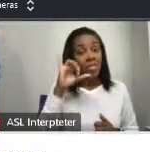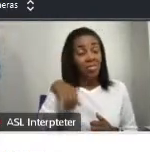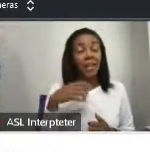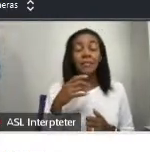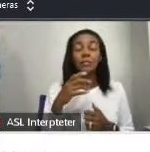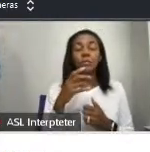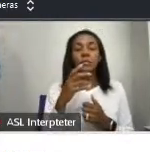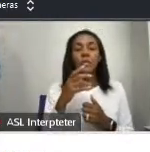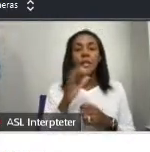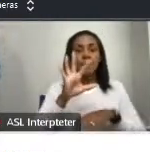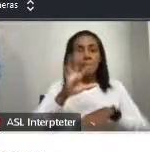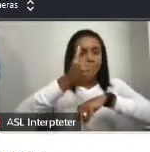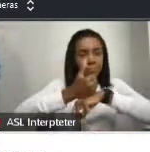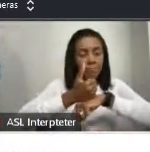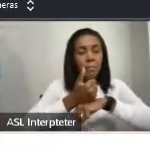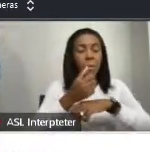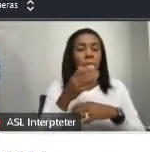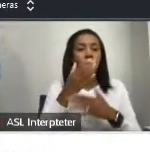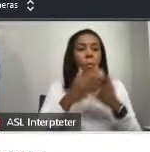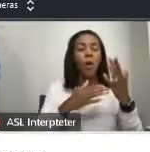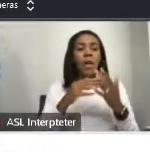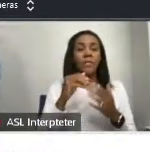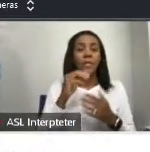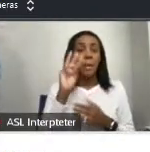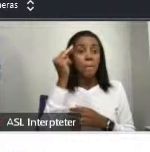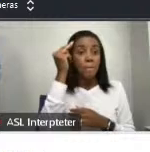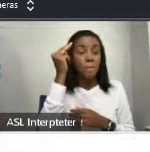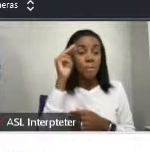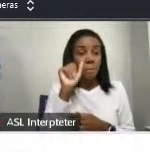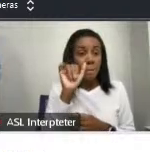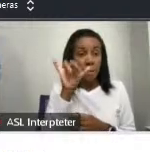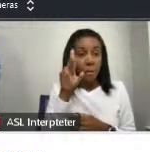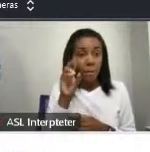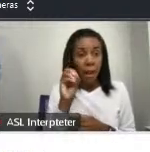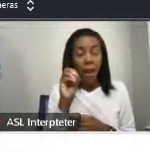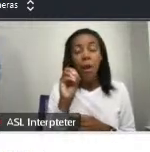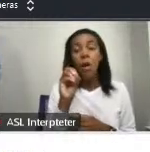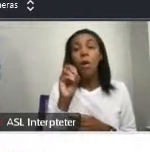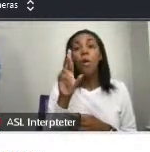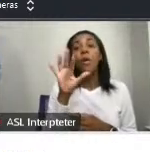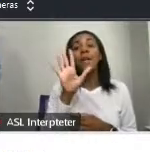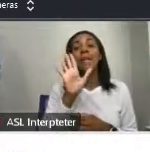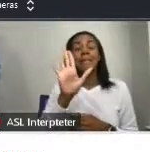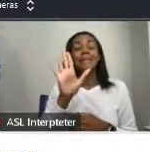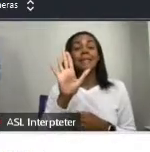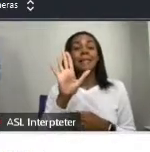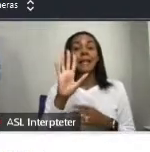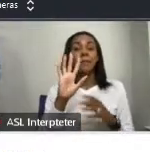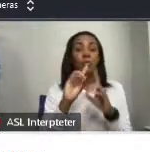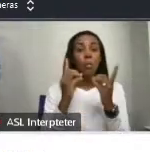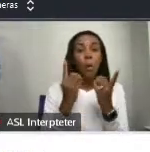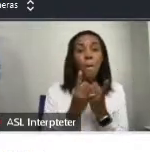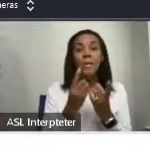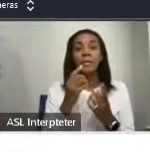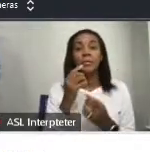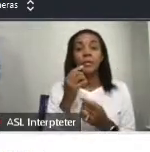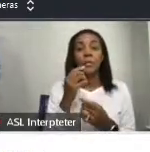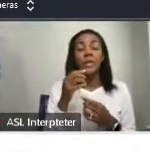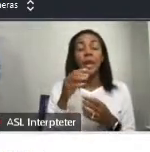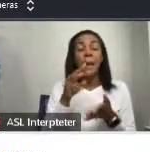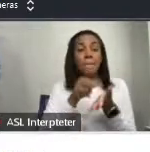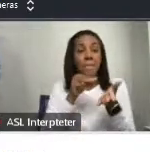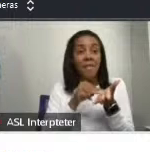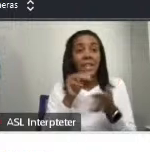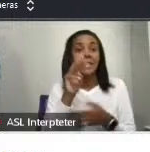mayor's mediation agreement that is signed by the mayor. Parties to it were the mayor, Memphis River Parks, and Memphis in